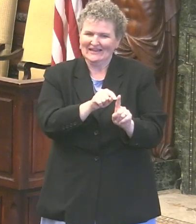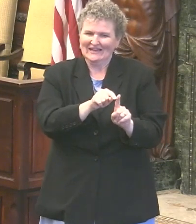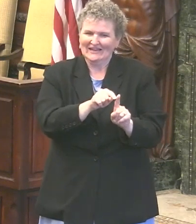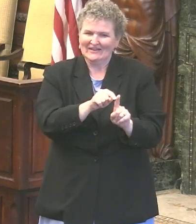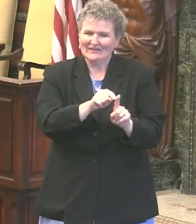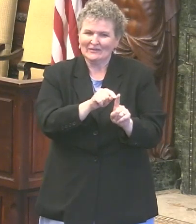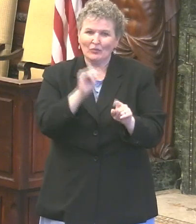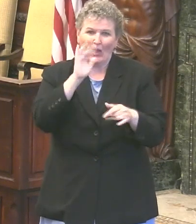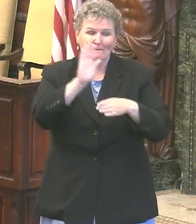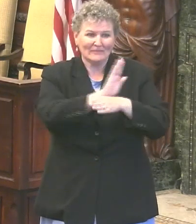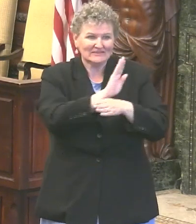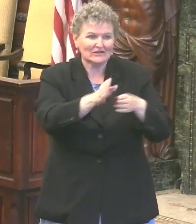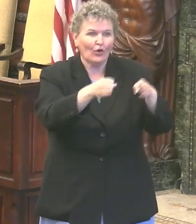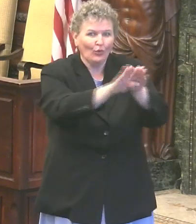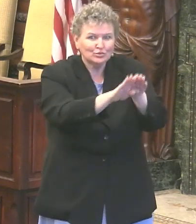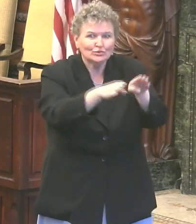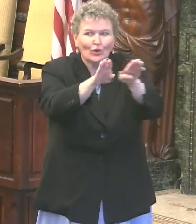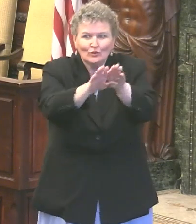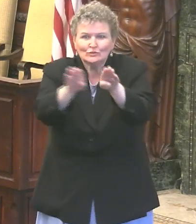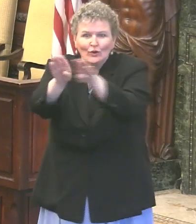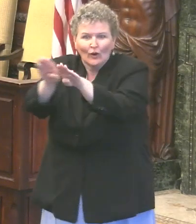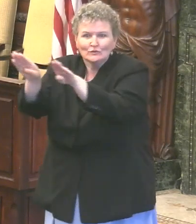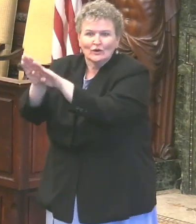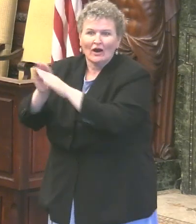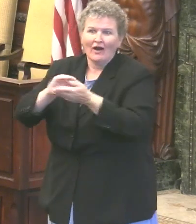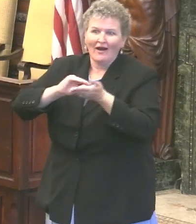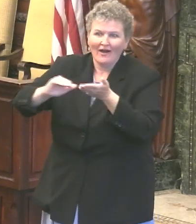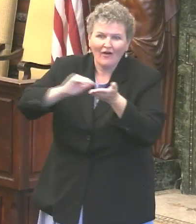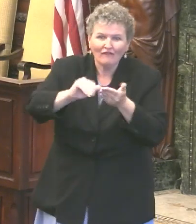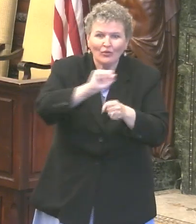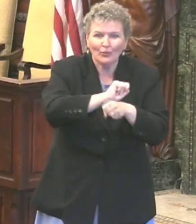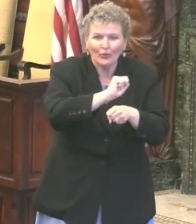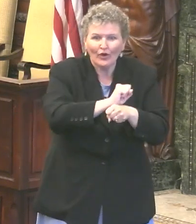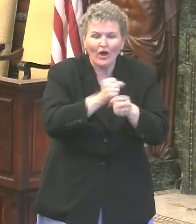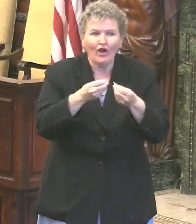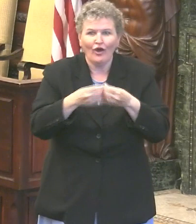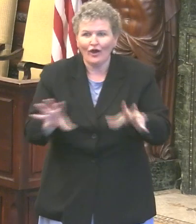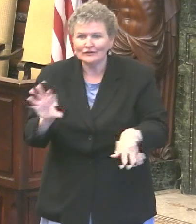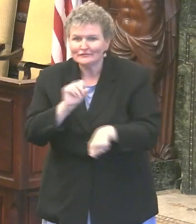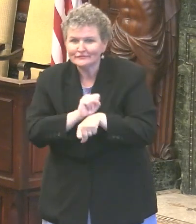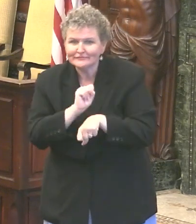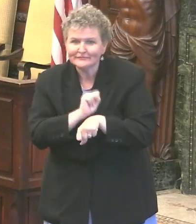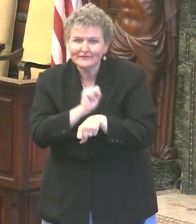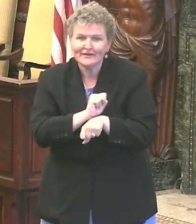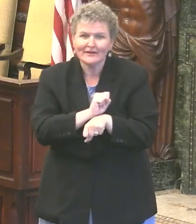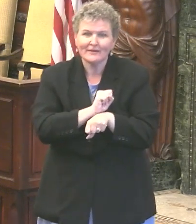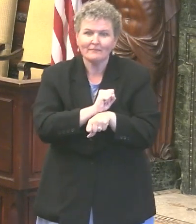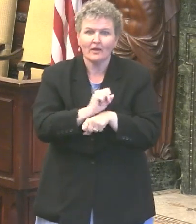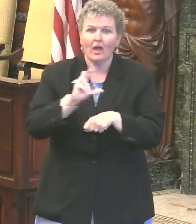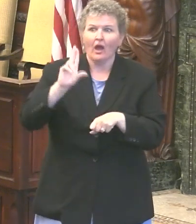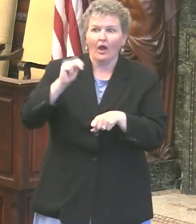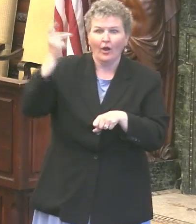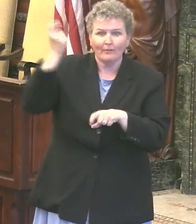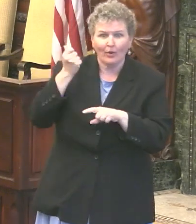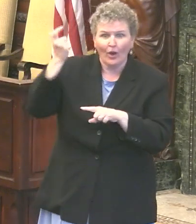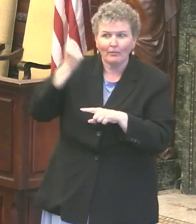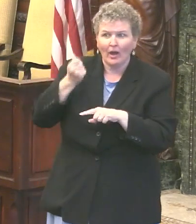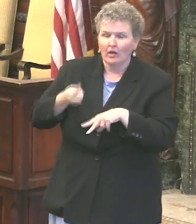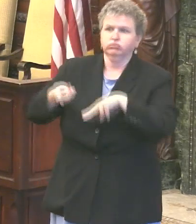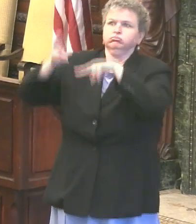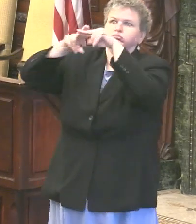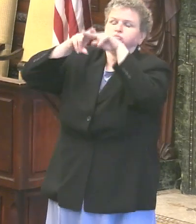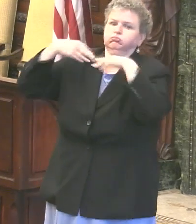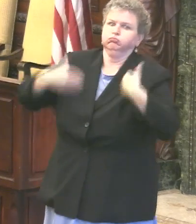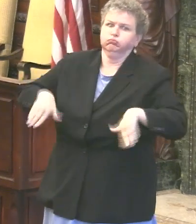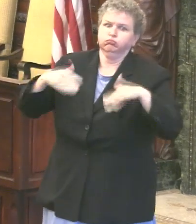hurt or that fail, layoffs and furloughs of staff, surges in unemployment as a result of that, social problems,